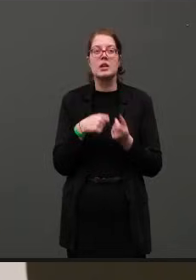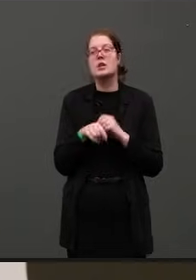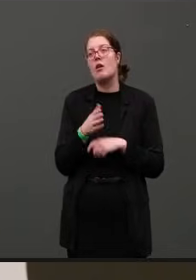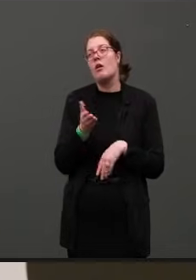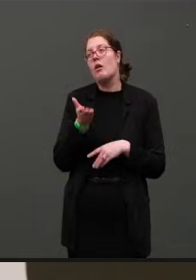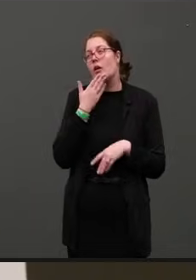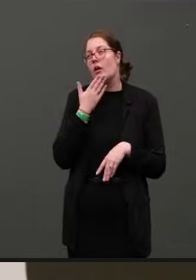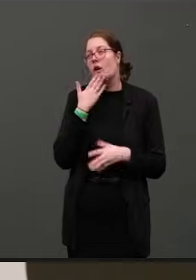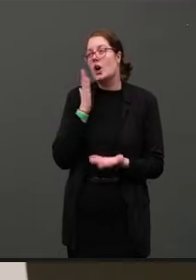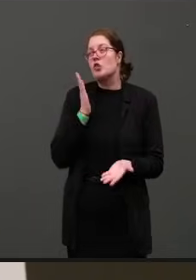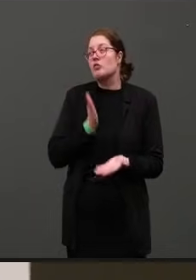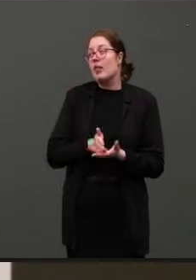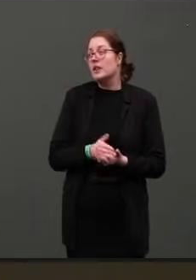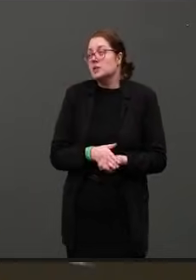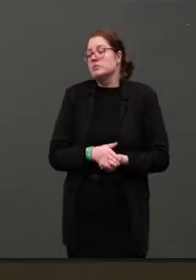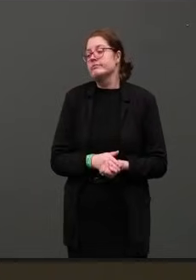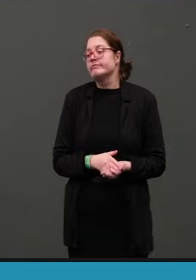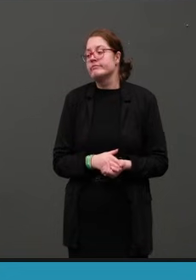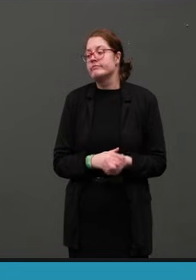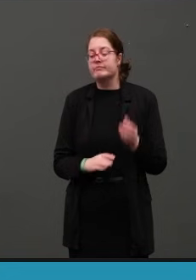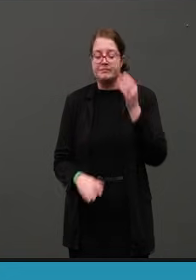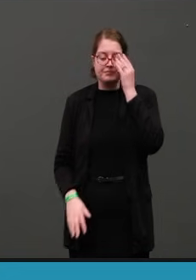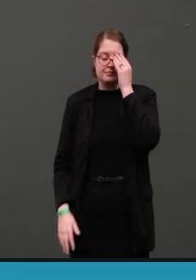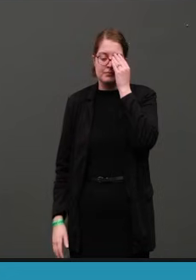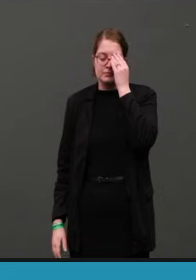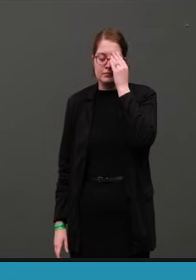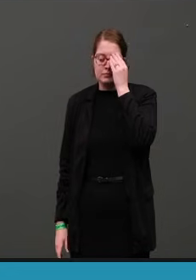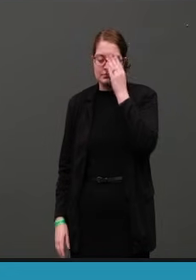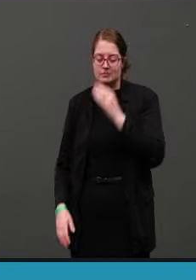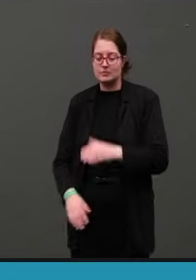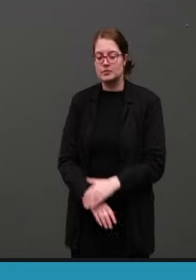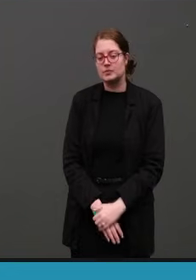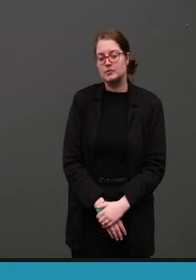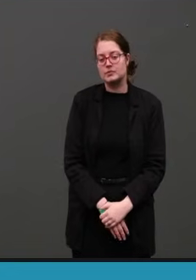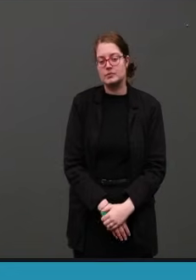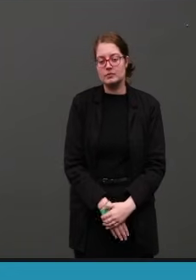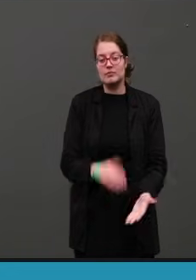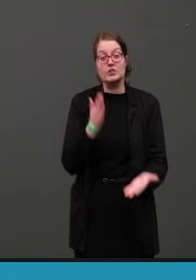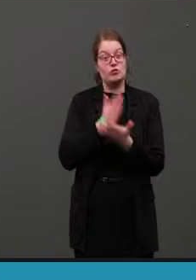time. So, real characters at the center of a story.